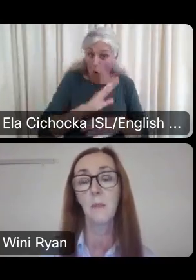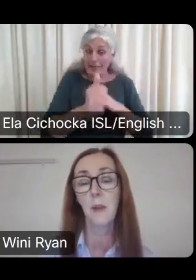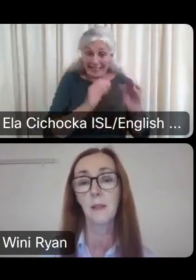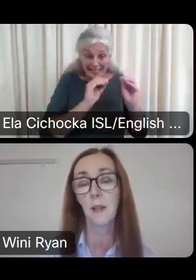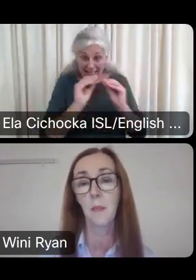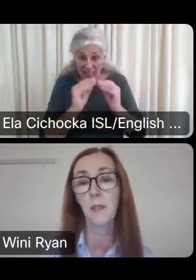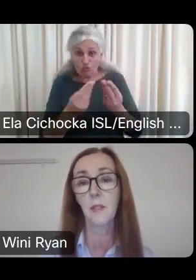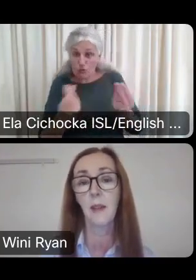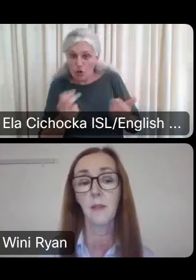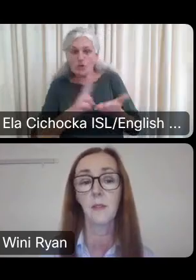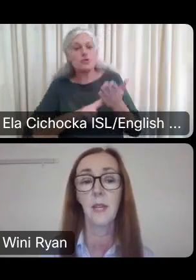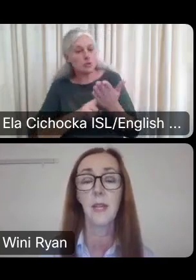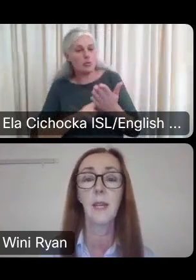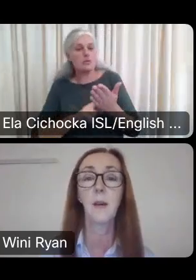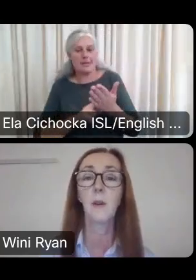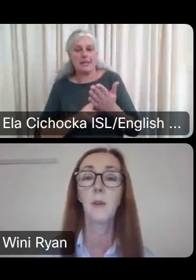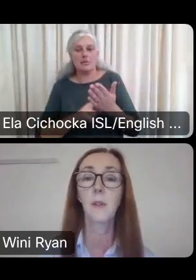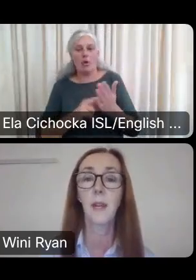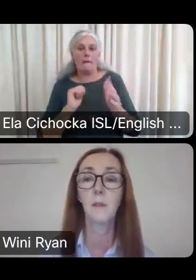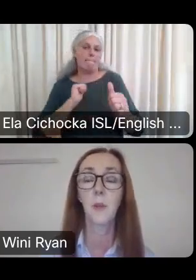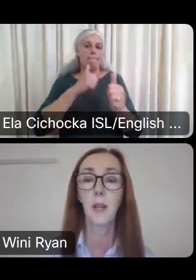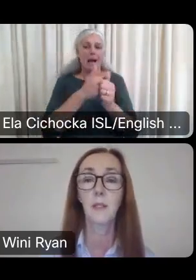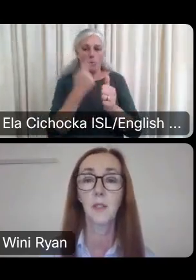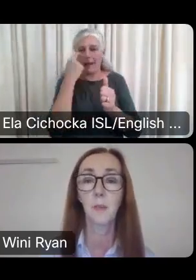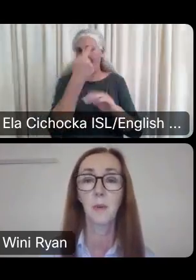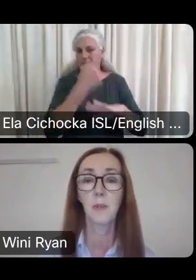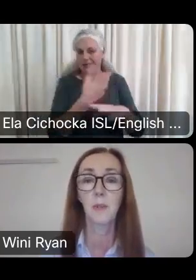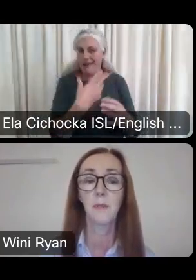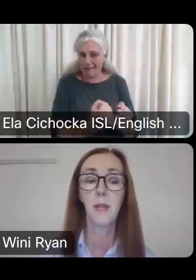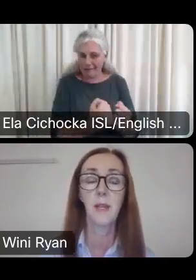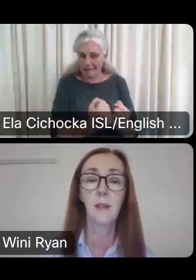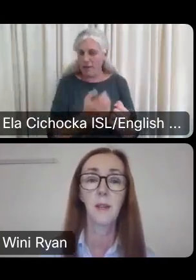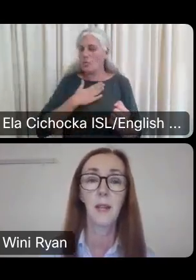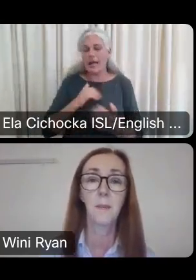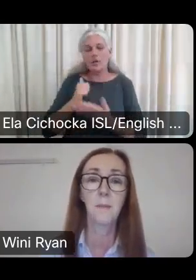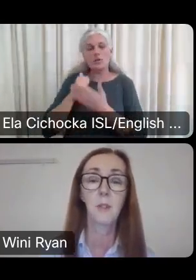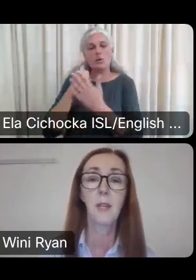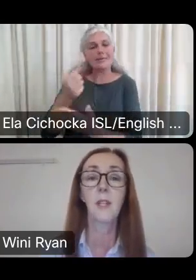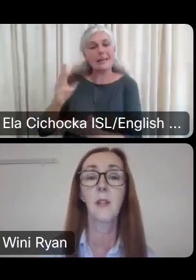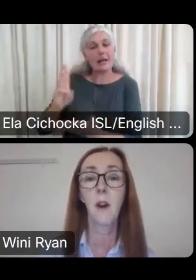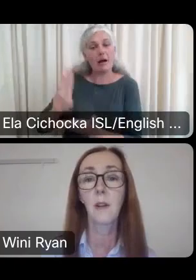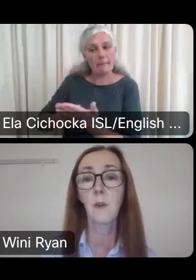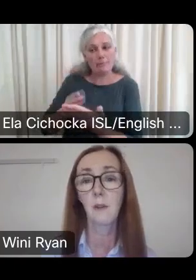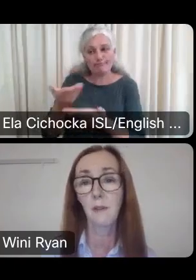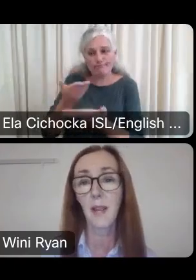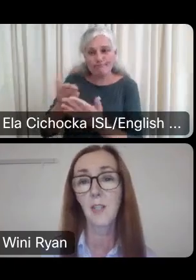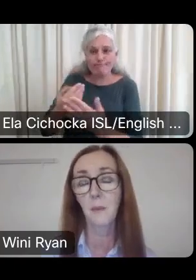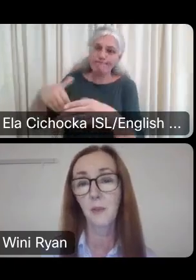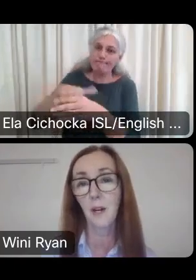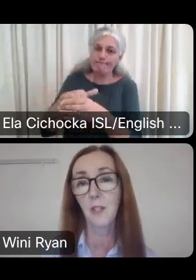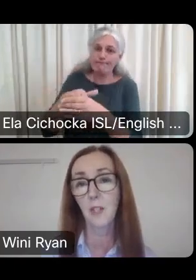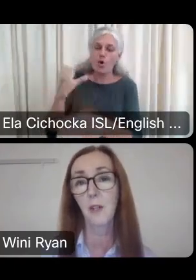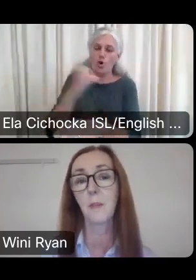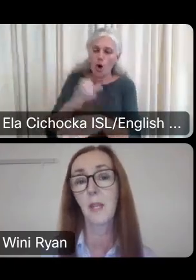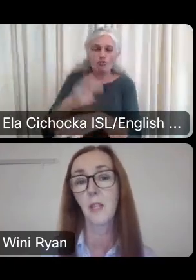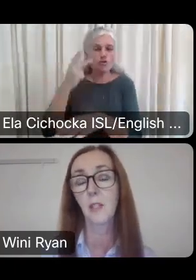use are based on evidence. And we also would like to support staff to engage in ongoing reflection with